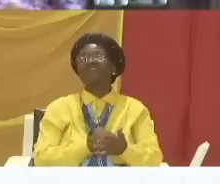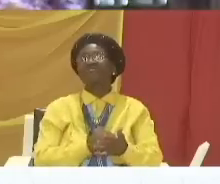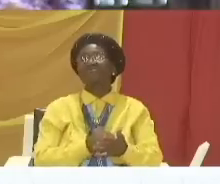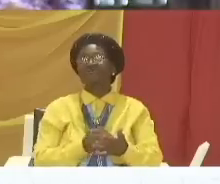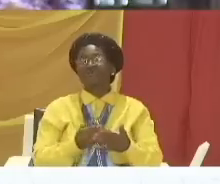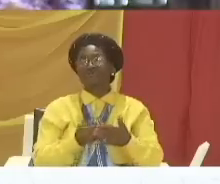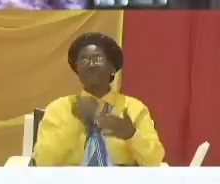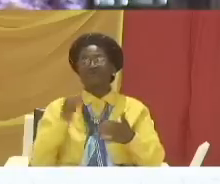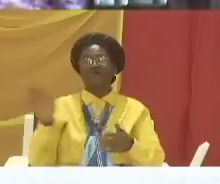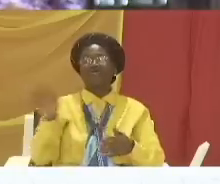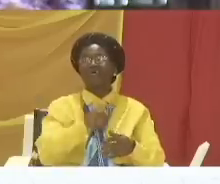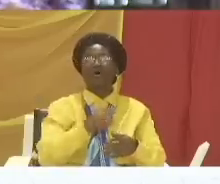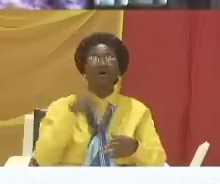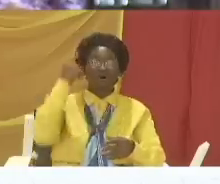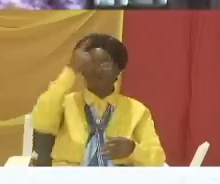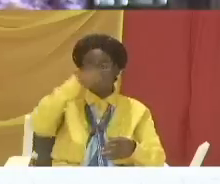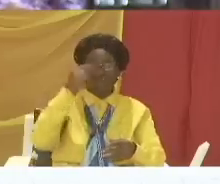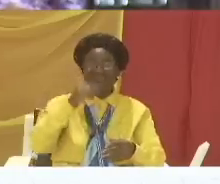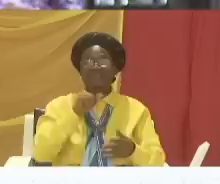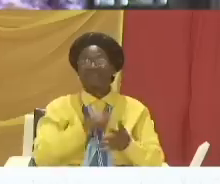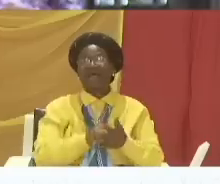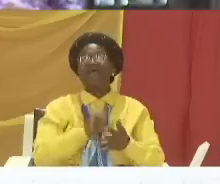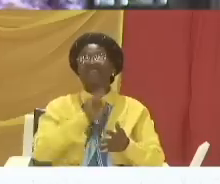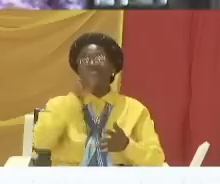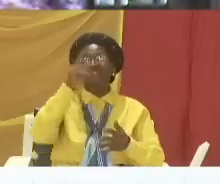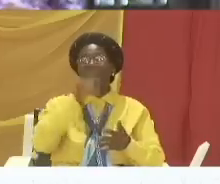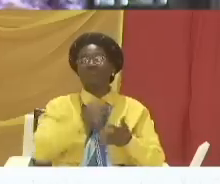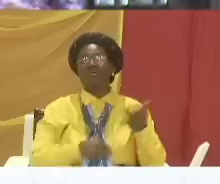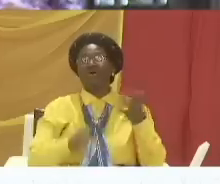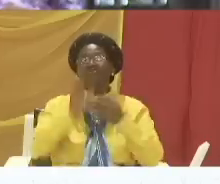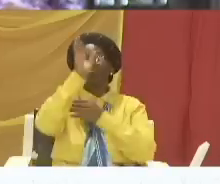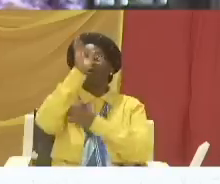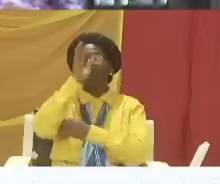That is what God said.